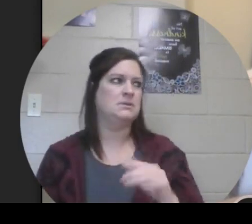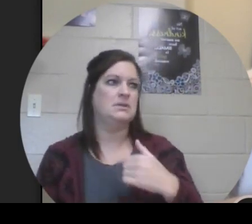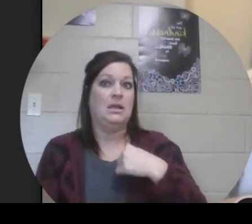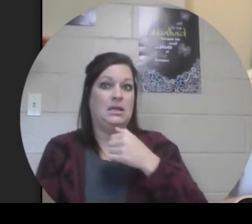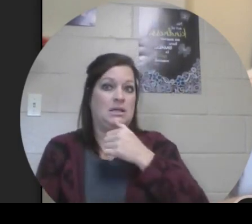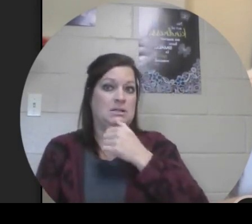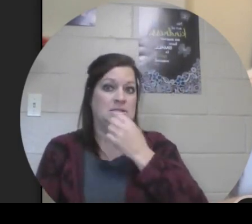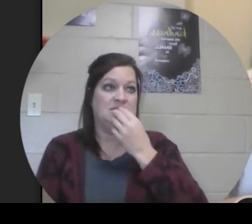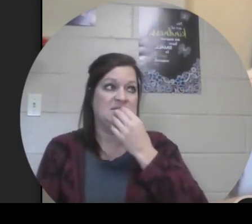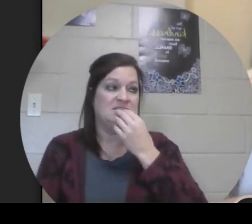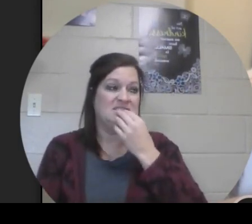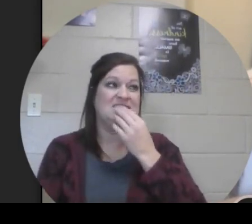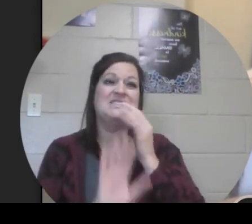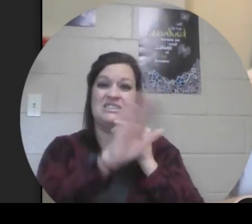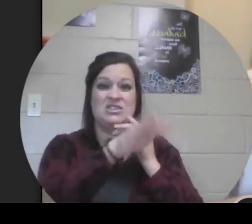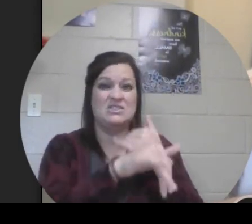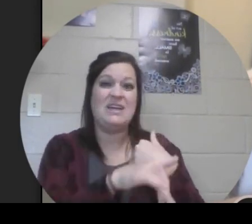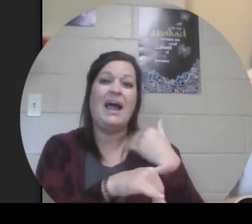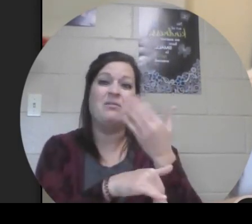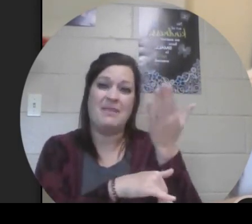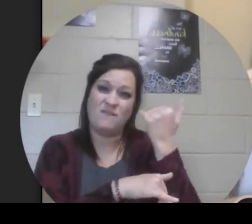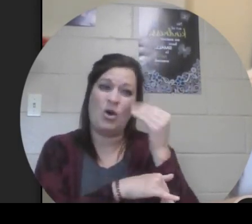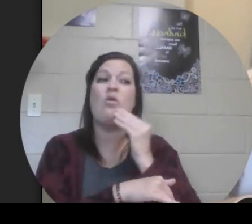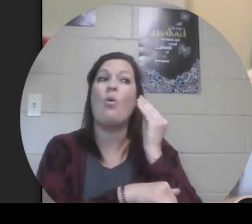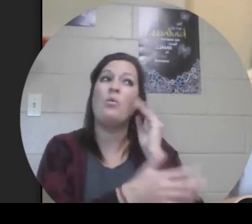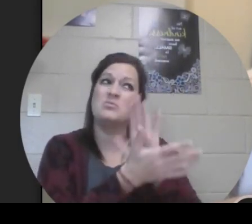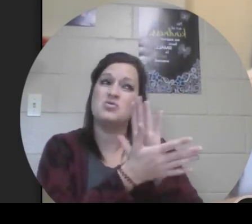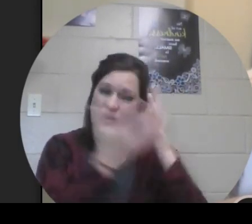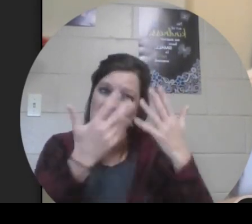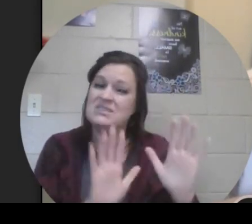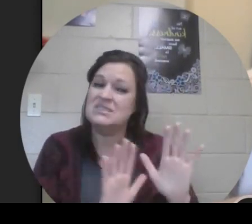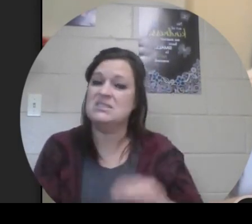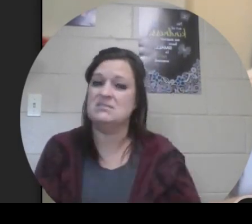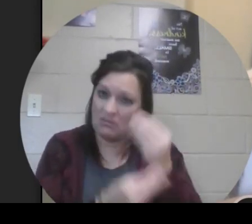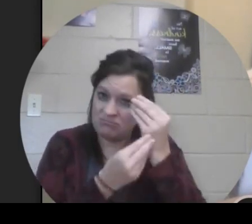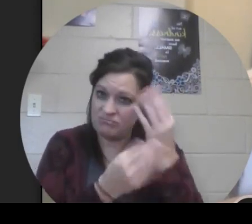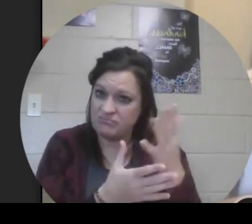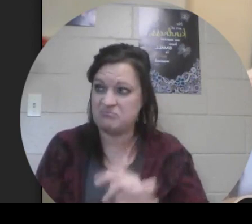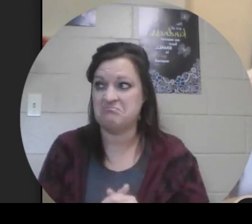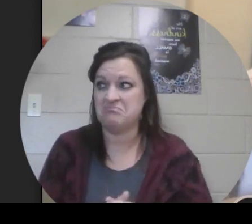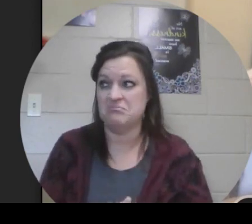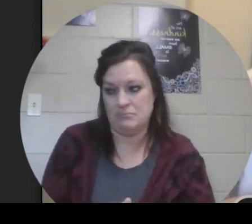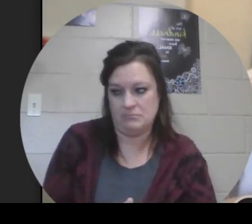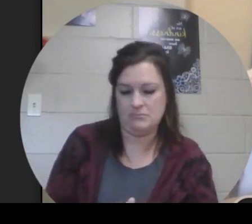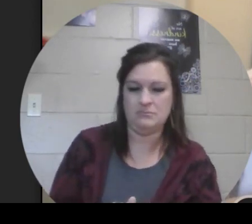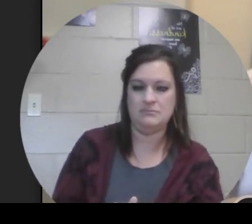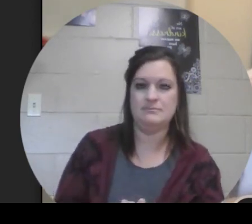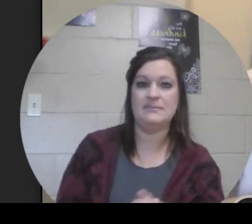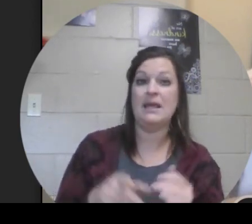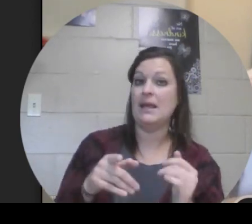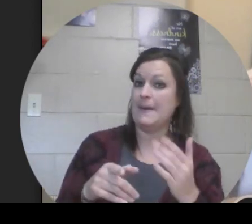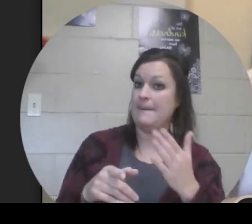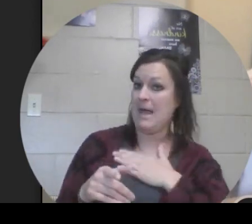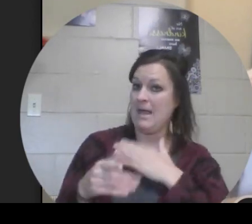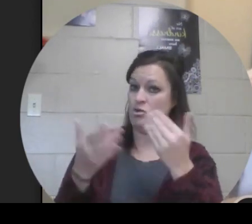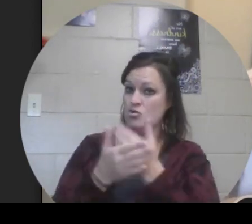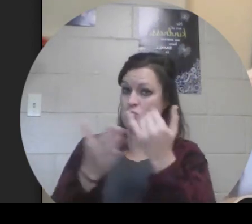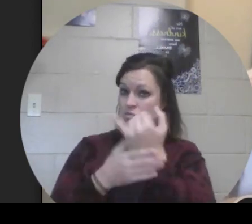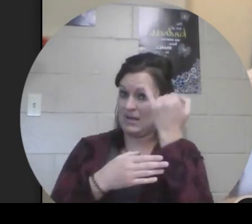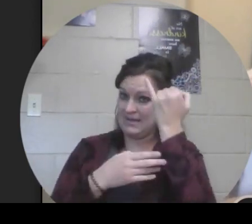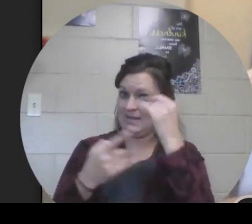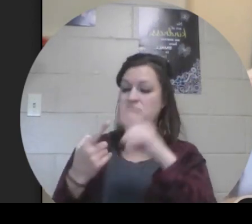new truths are that I climbed Mount Cathodin and I like kayaking. With Owen, Jack said, though he's busy